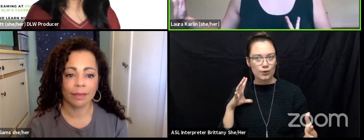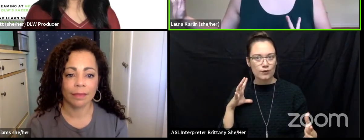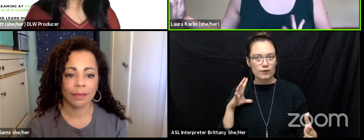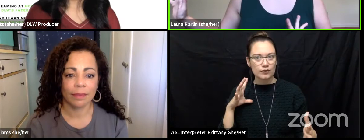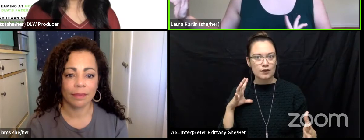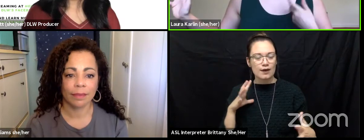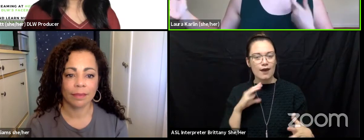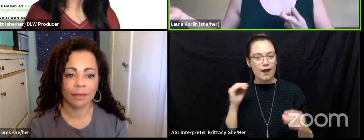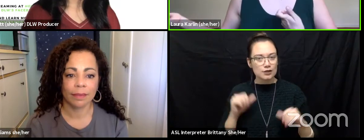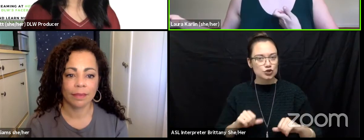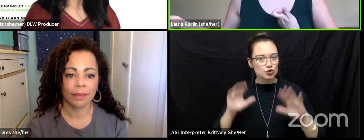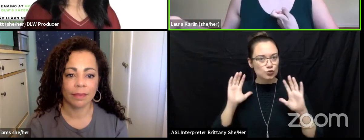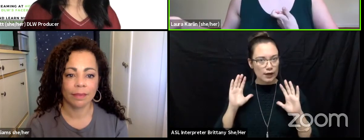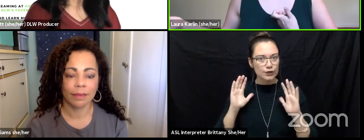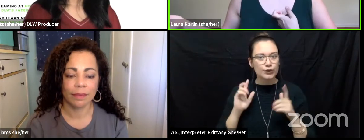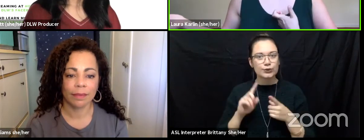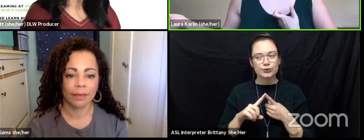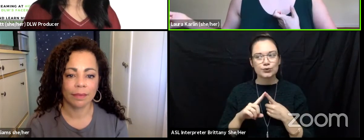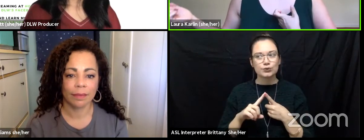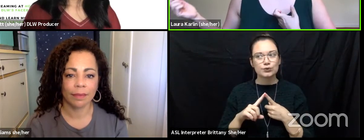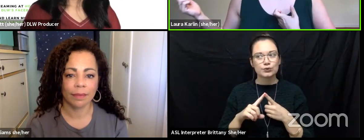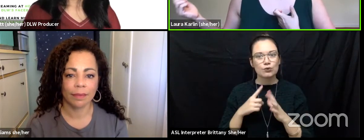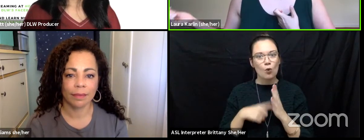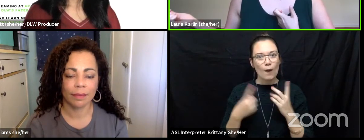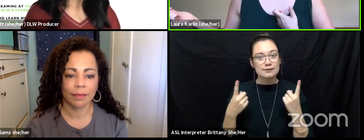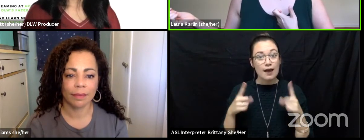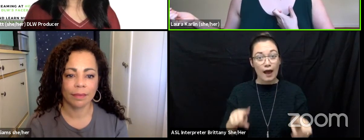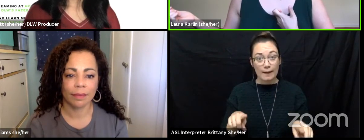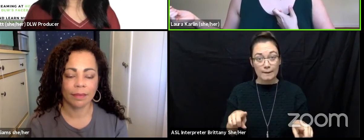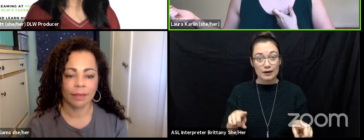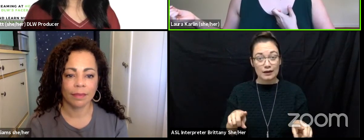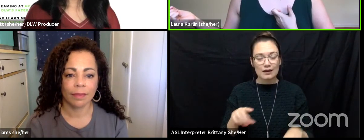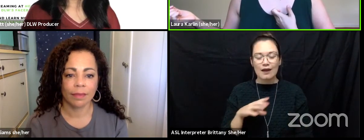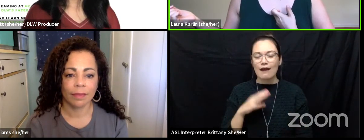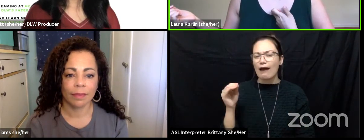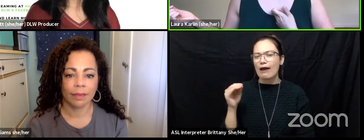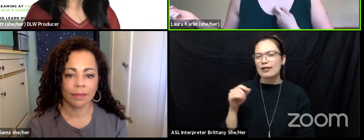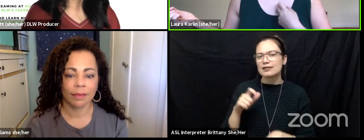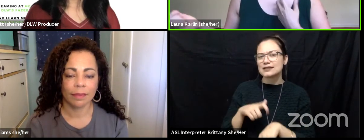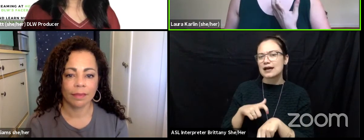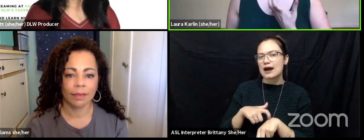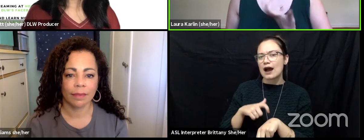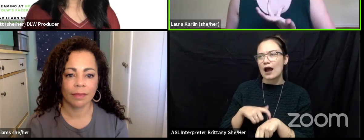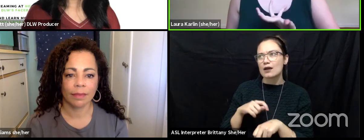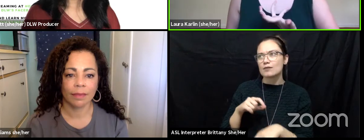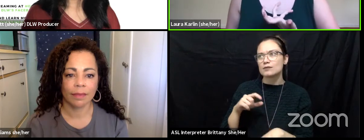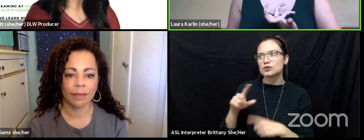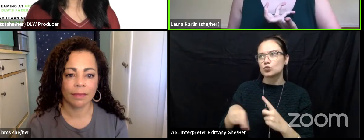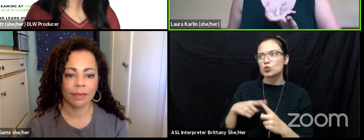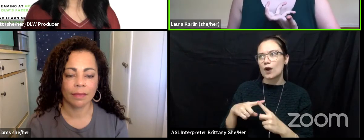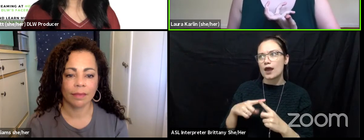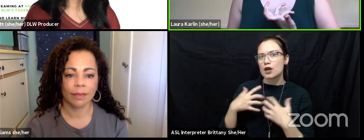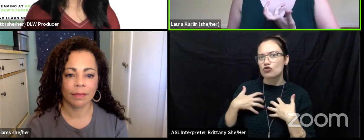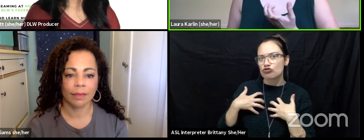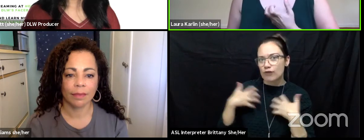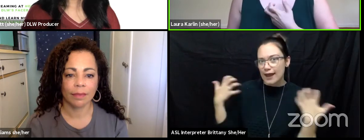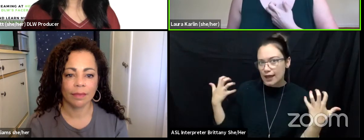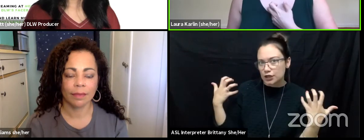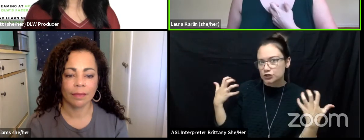surrender to what is happening, and then the times that rage